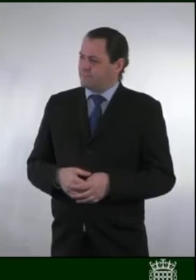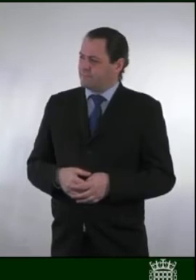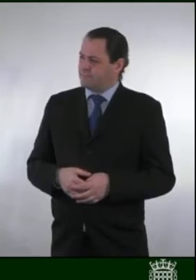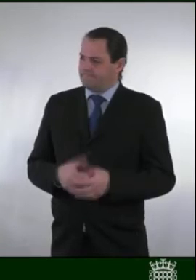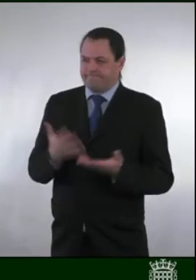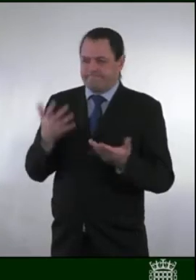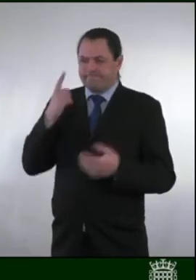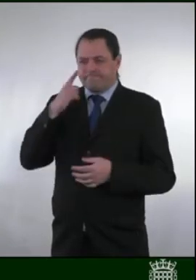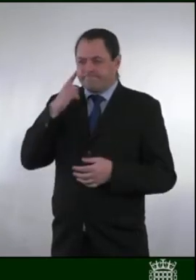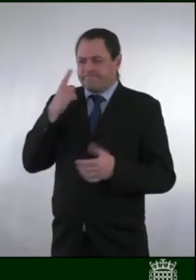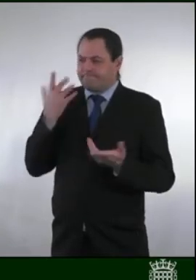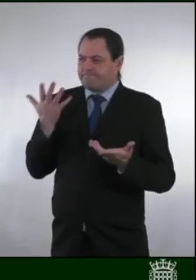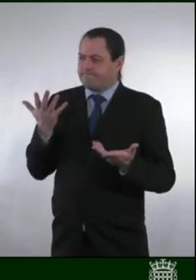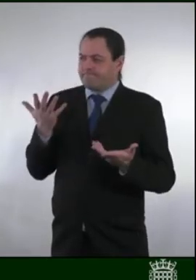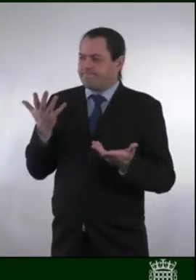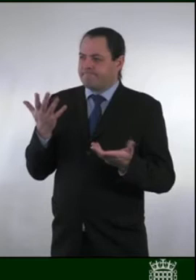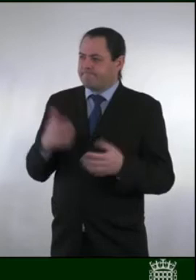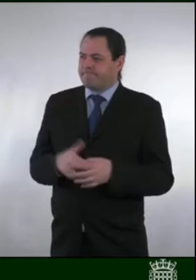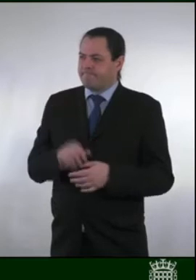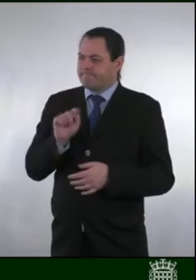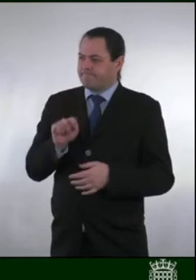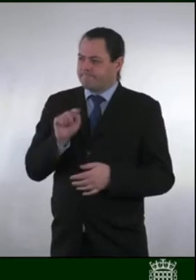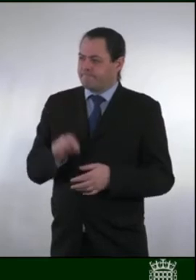Nicola, you're muted. Press the mic.